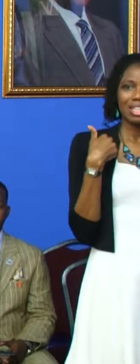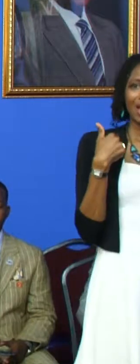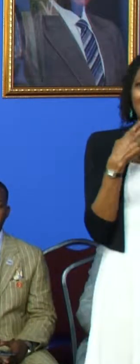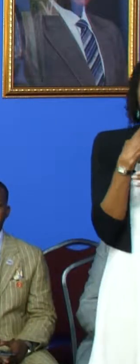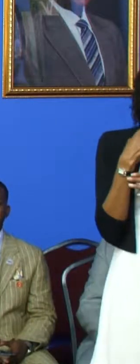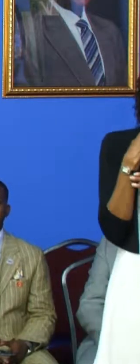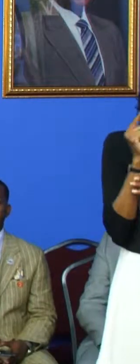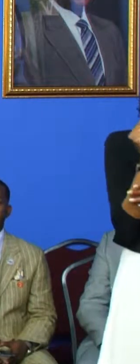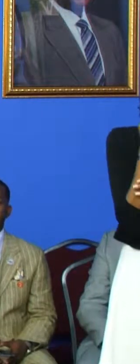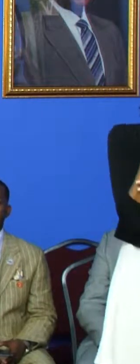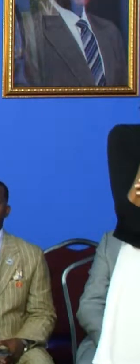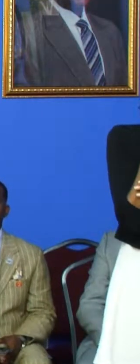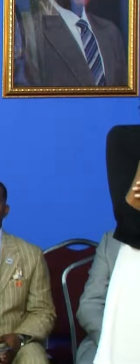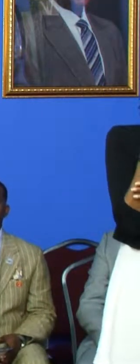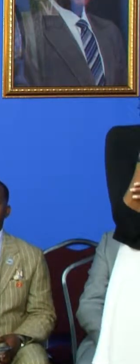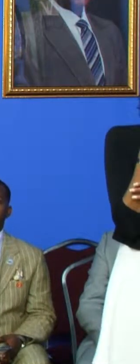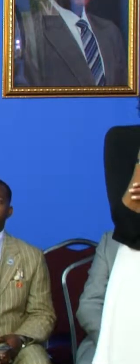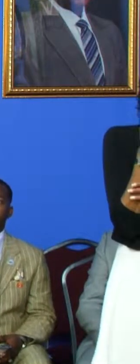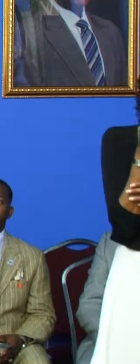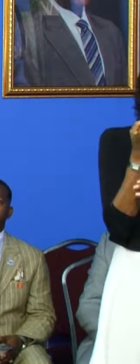run around talking about